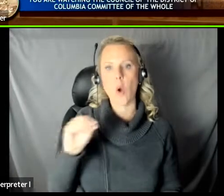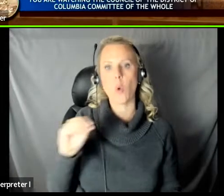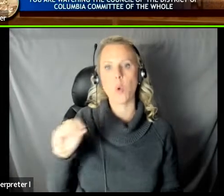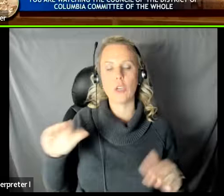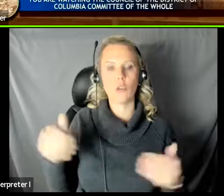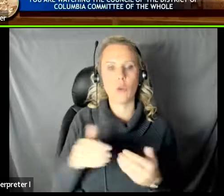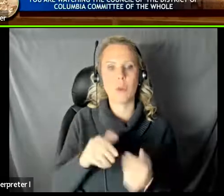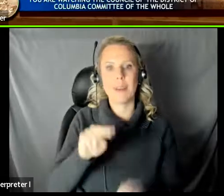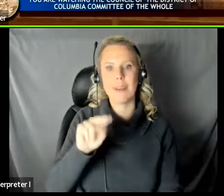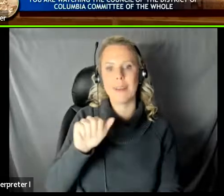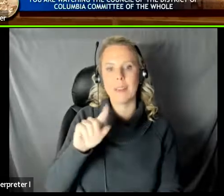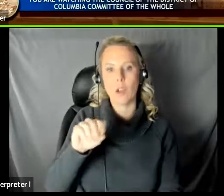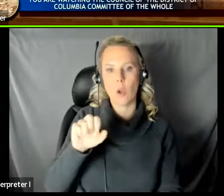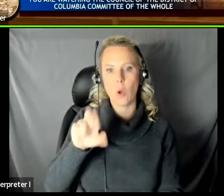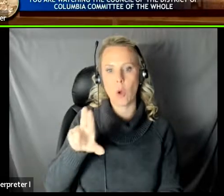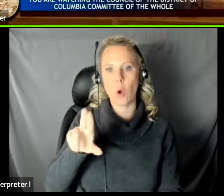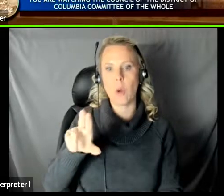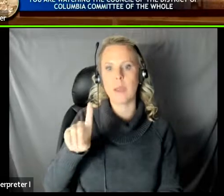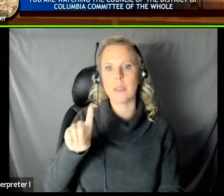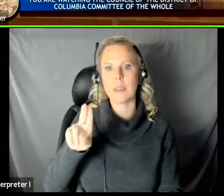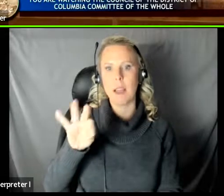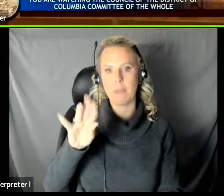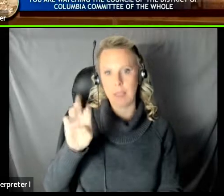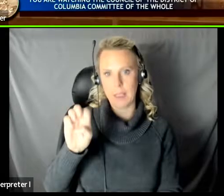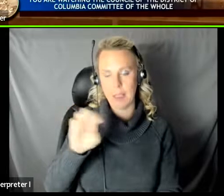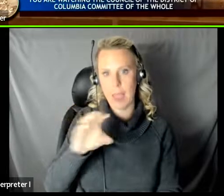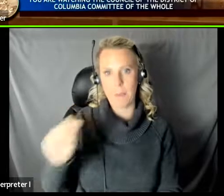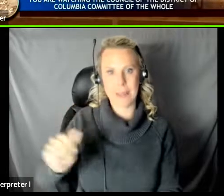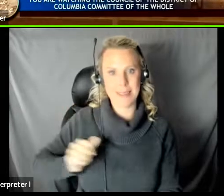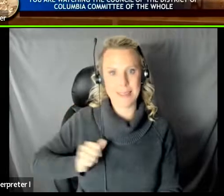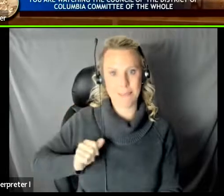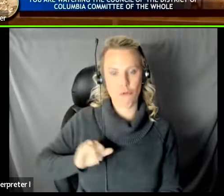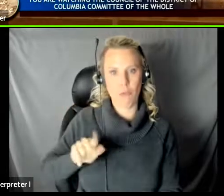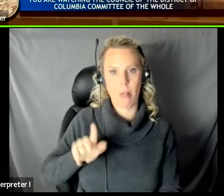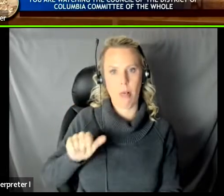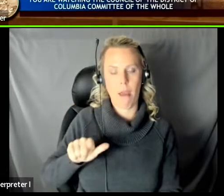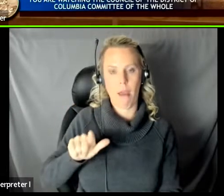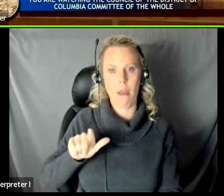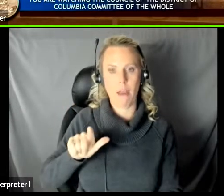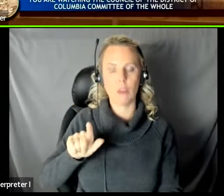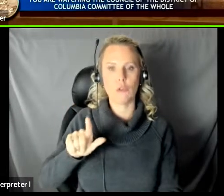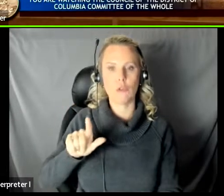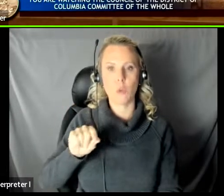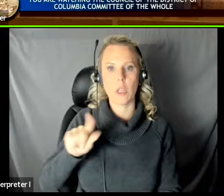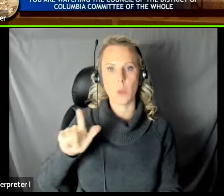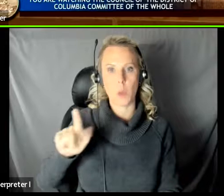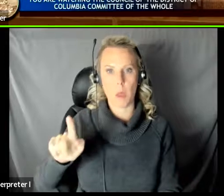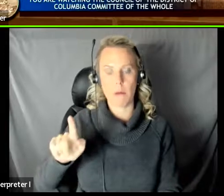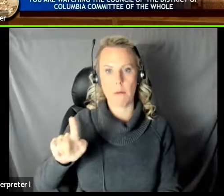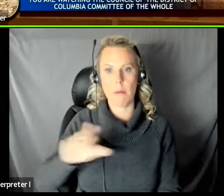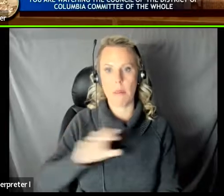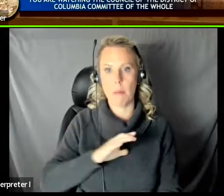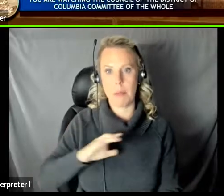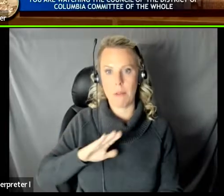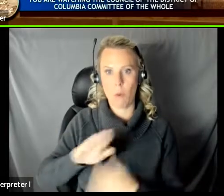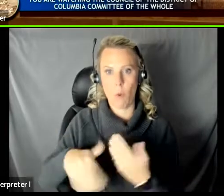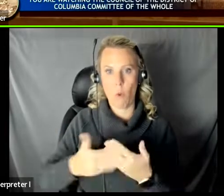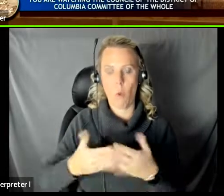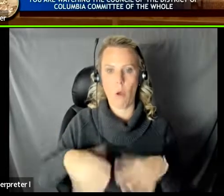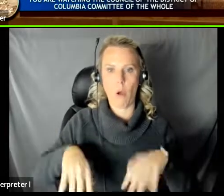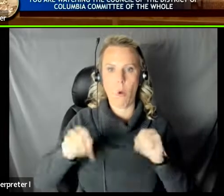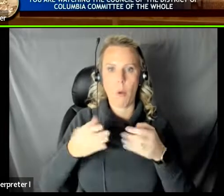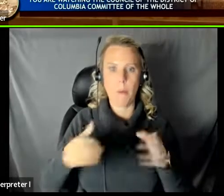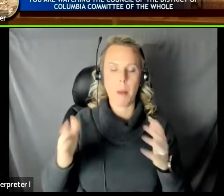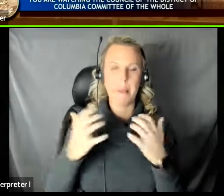Councilmembers Nadeau, McDuffie, and myself on July 12th, 2021. The committee of the whole held a public hearing on